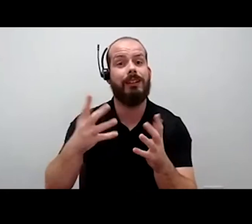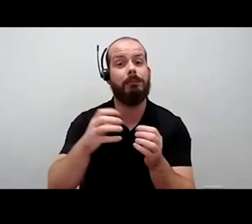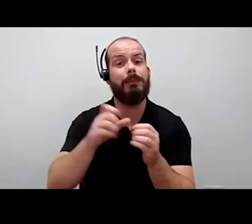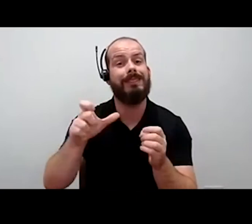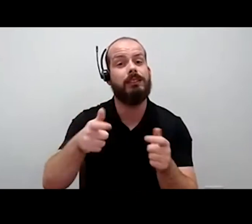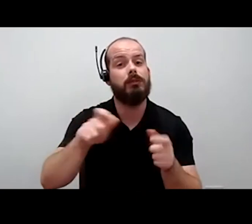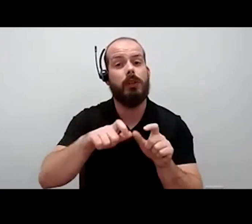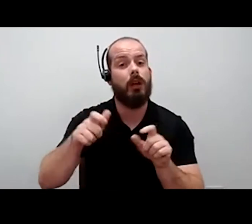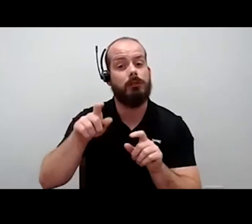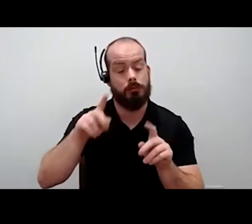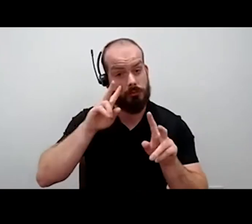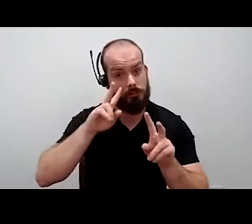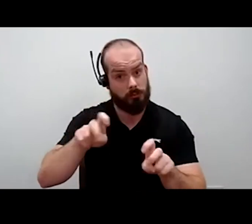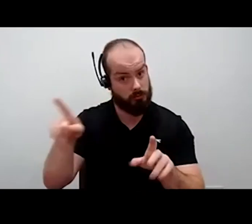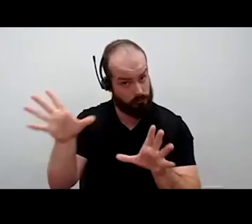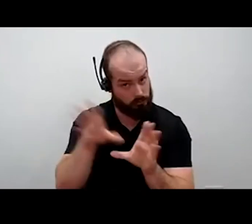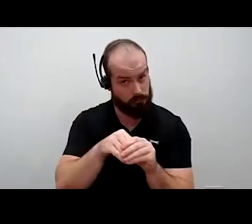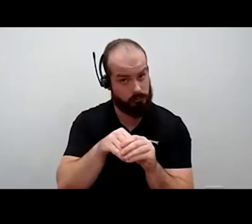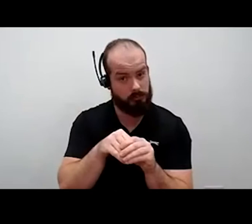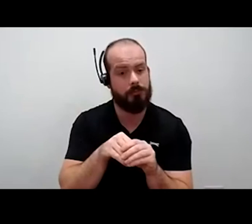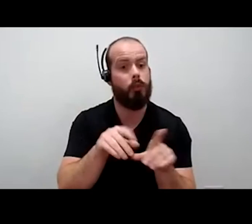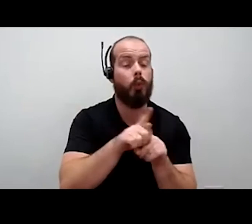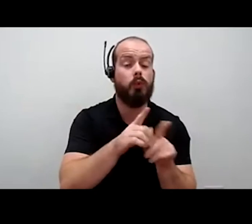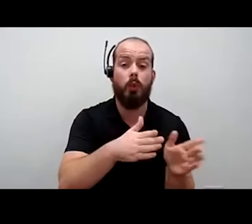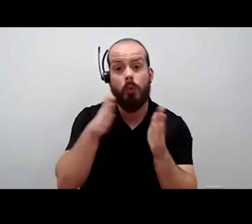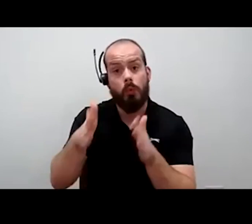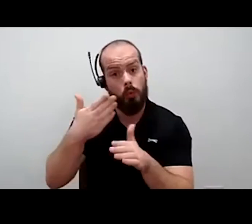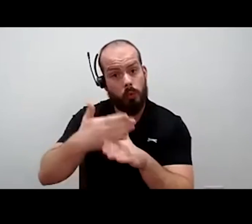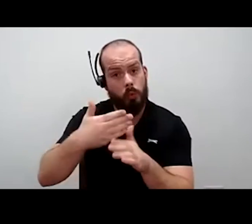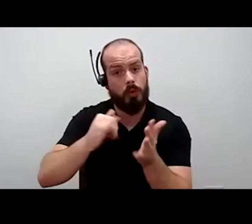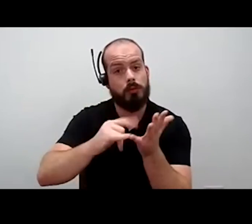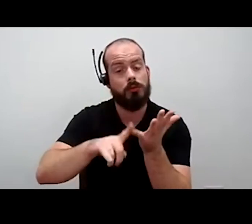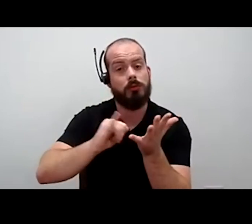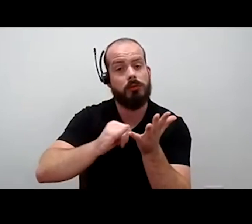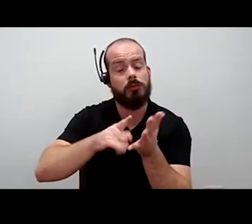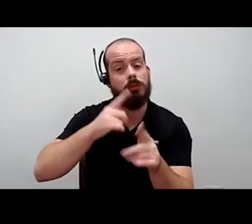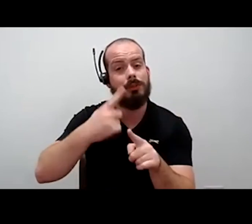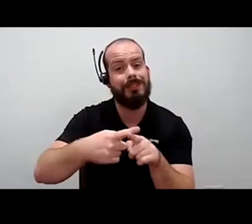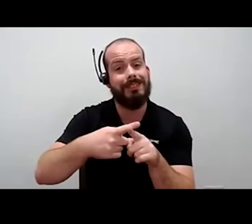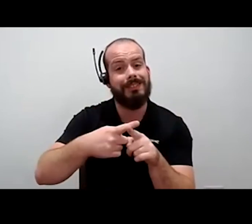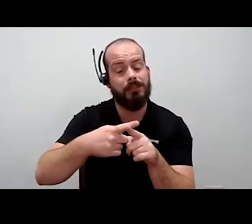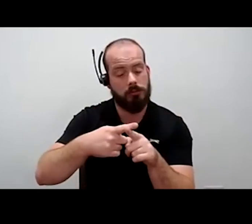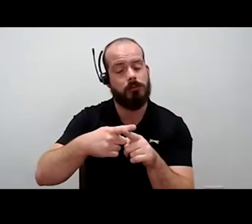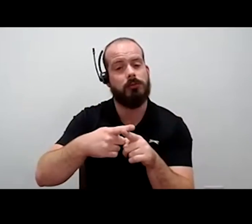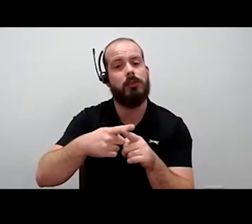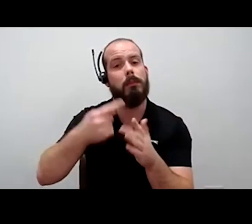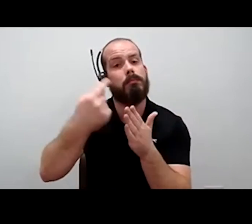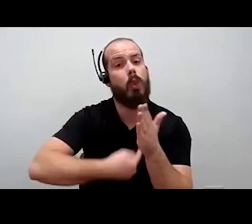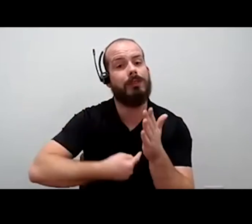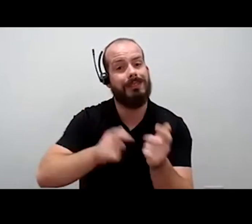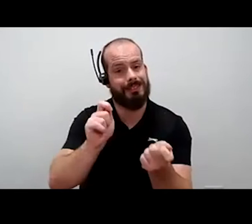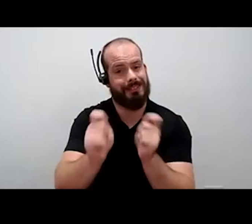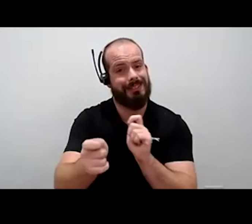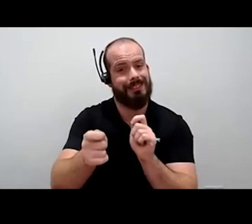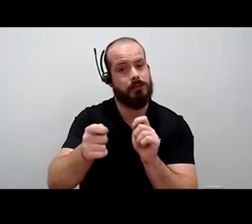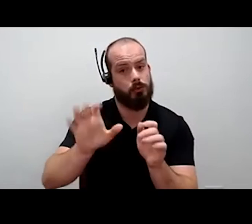coverage. She's also worked at Sussex University's Science Policy Research Unit, at City Journalism